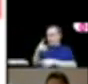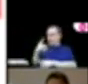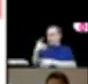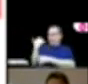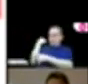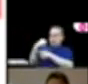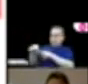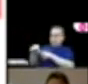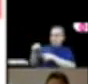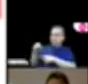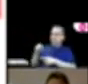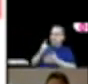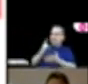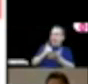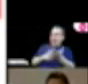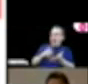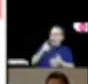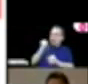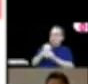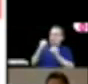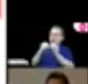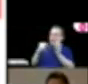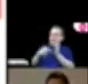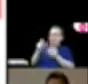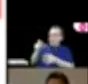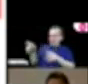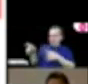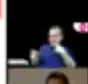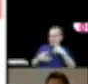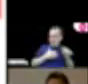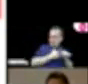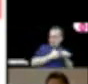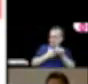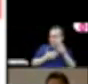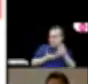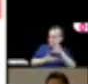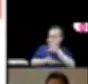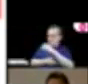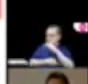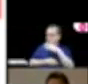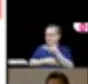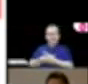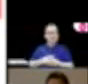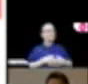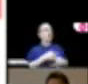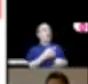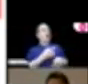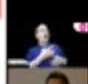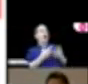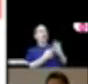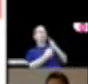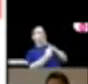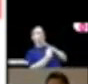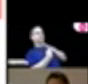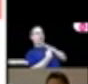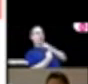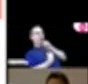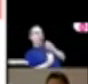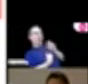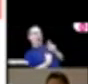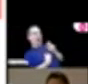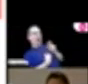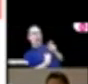change. Because asylum seekers in this country, they're saying they're wasting money, but the same government in this country is sending money to those